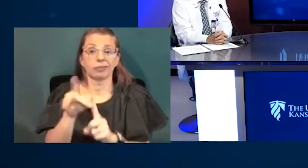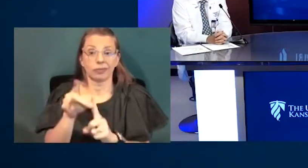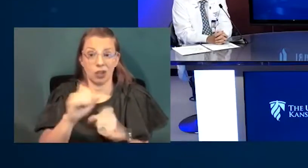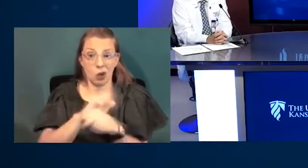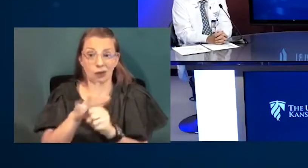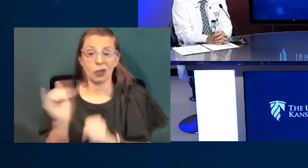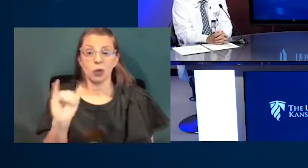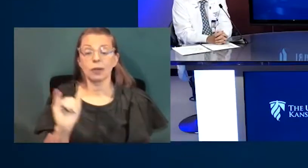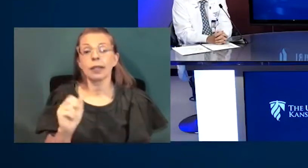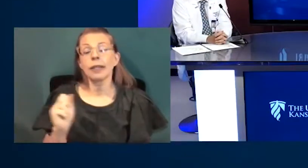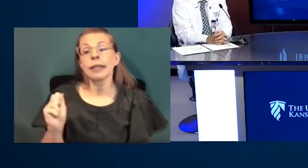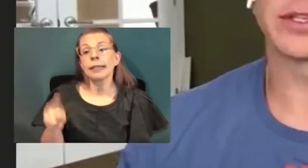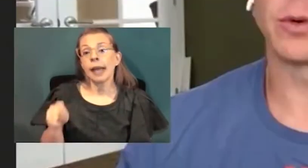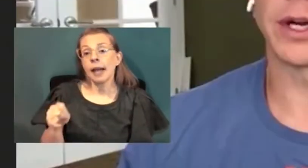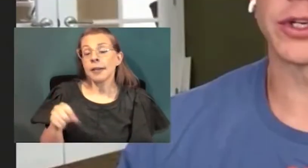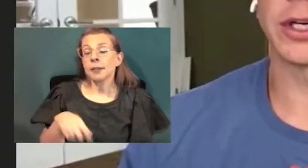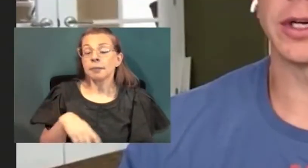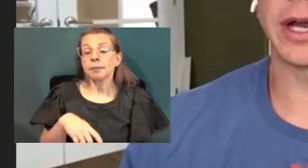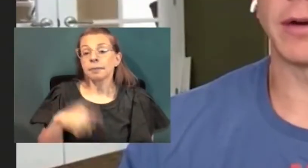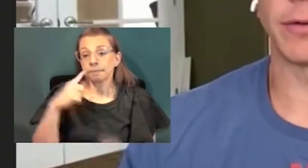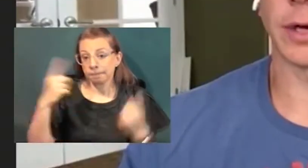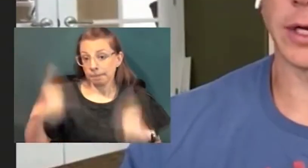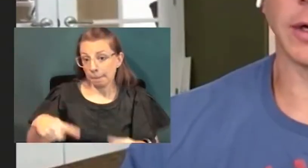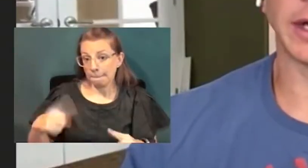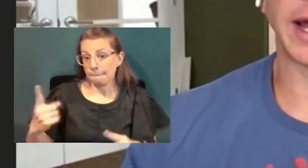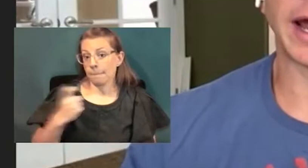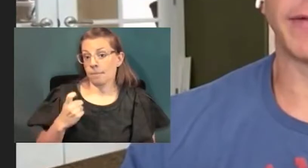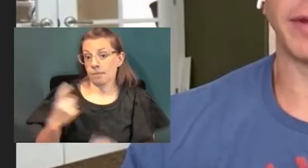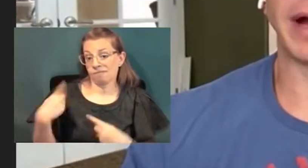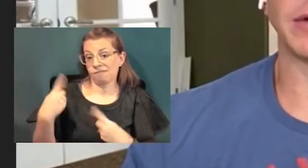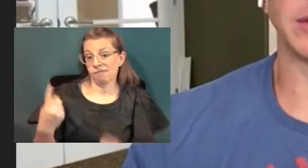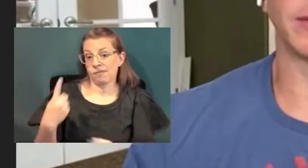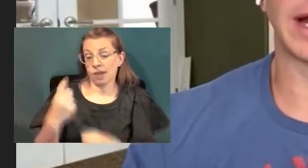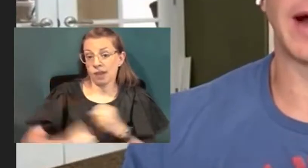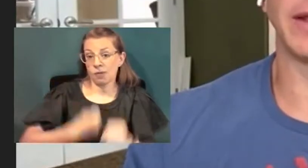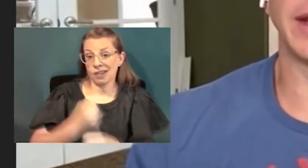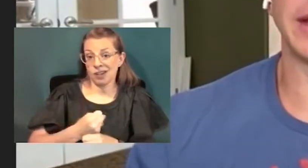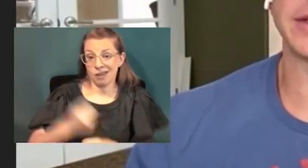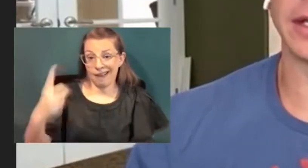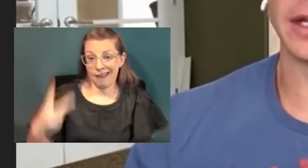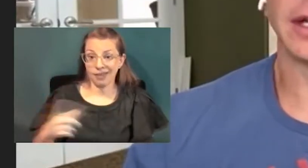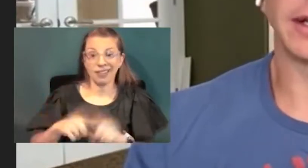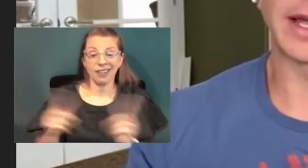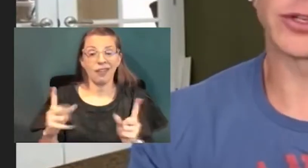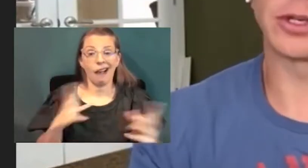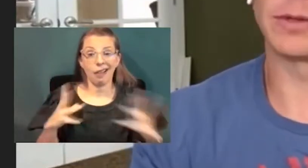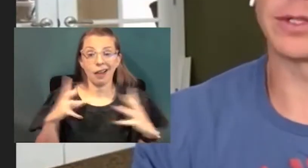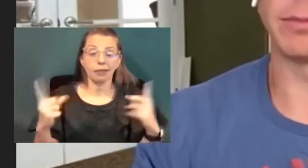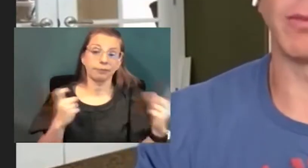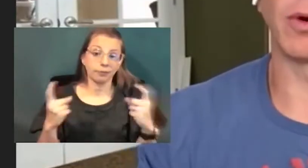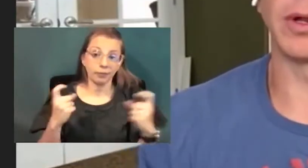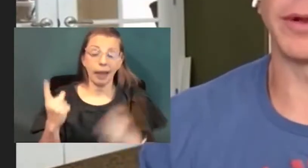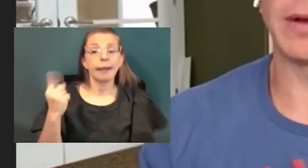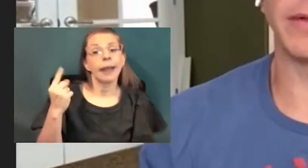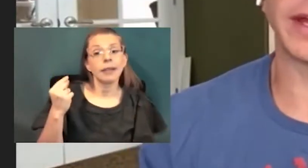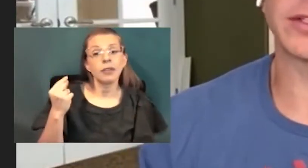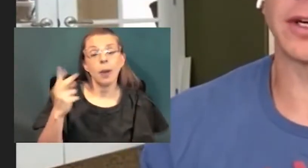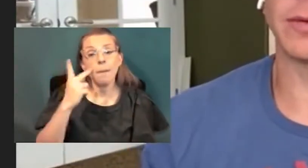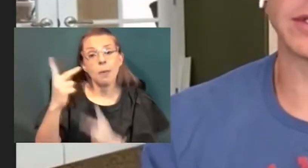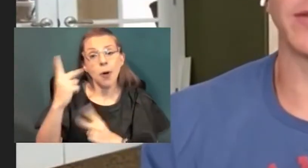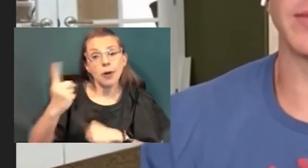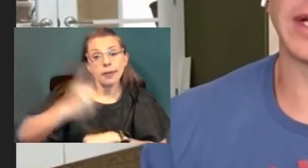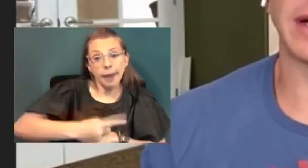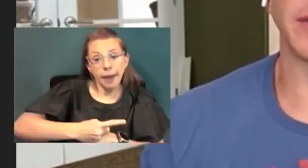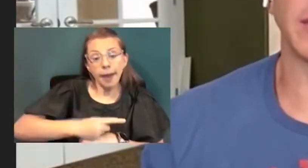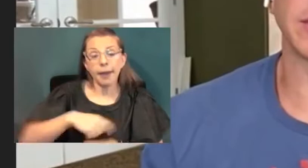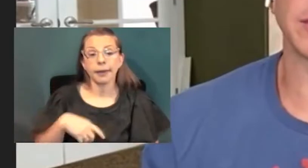Yeah, you know, I totally agree. We've had this question now for a year and a half about different holidays. And last year it was Memorial Day when that started.